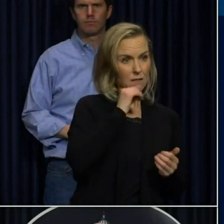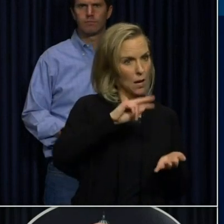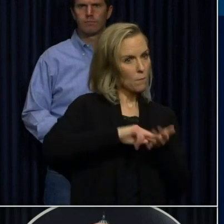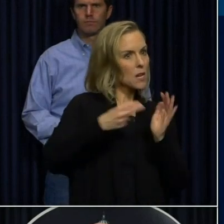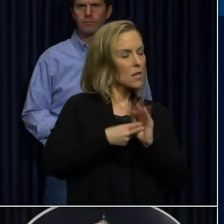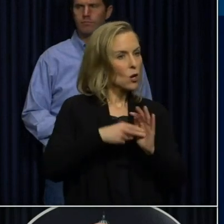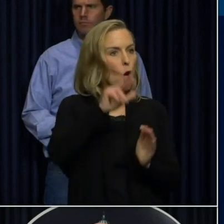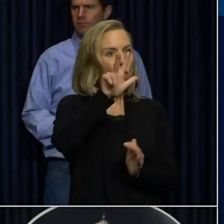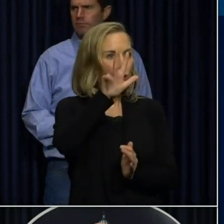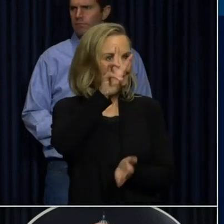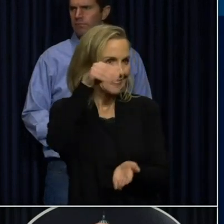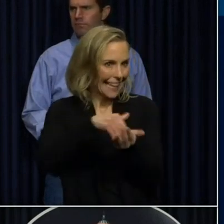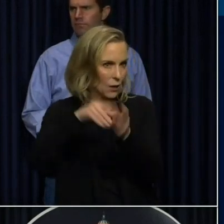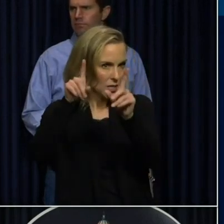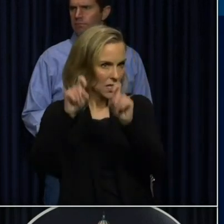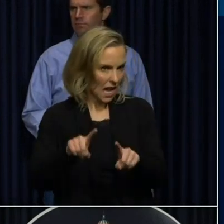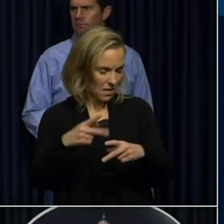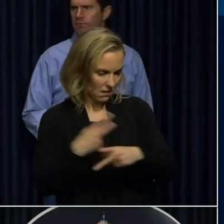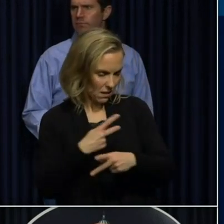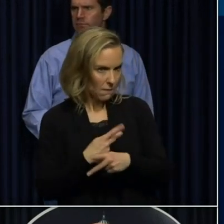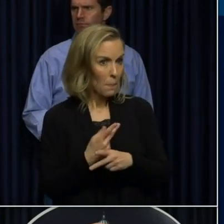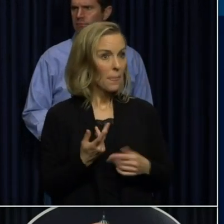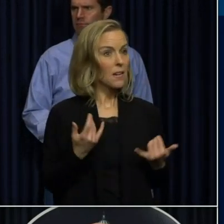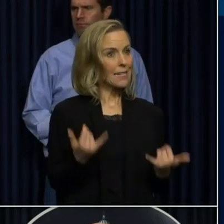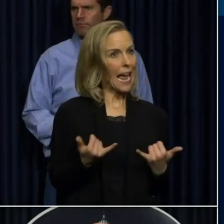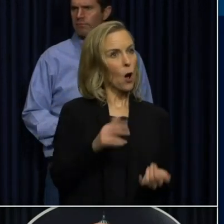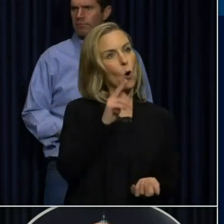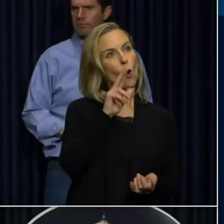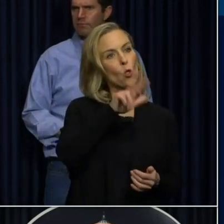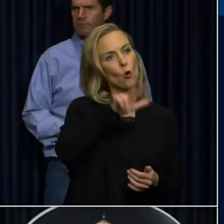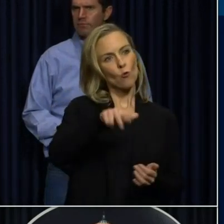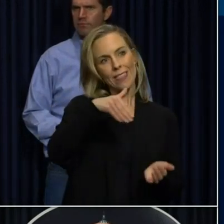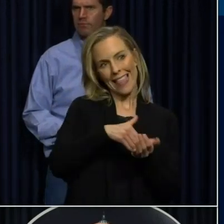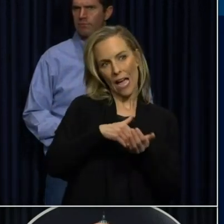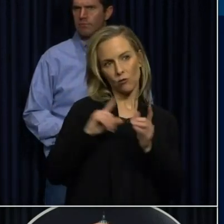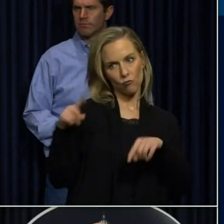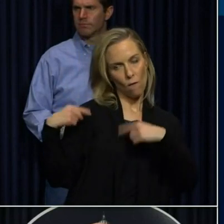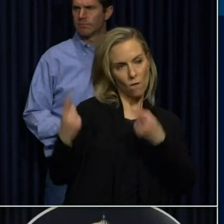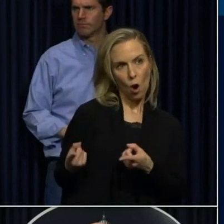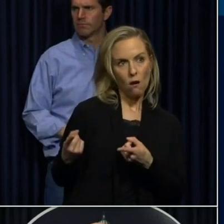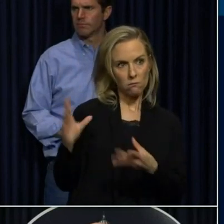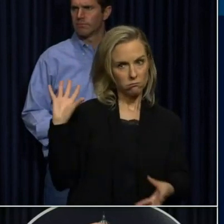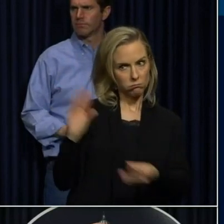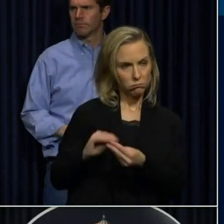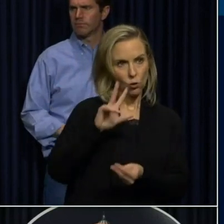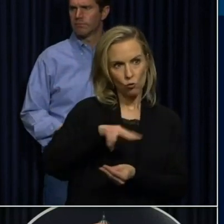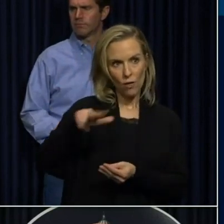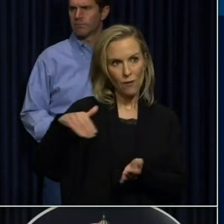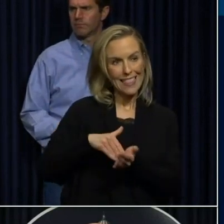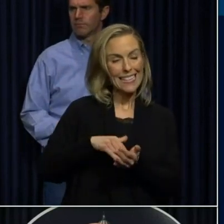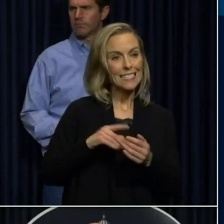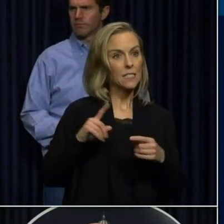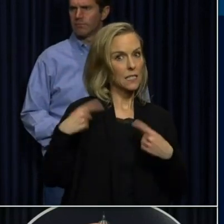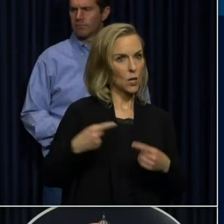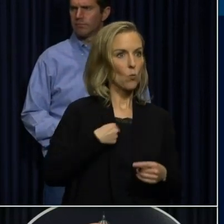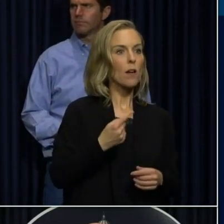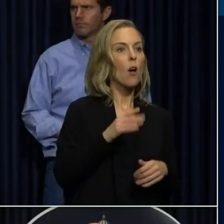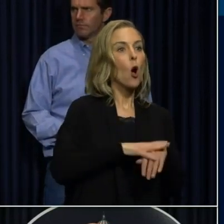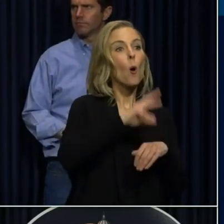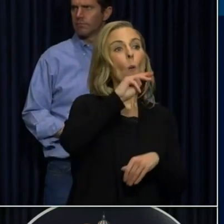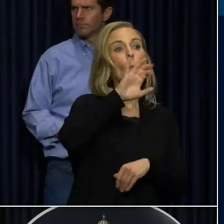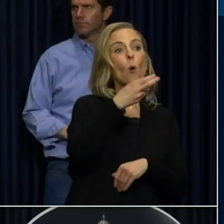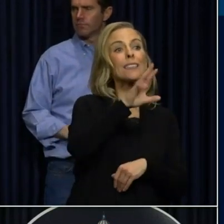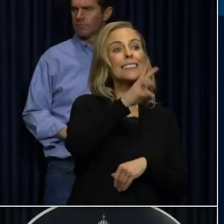36,000 tests. And we've done about 33,000 tests so far in Kentucky. since we had our first patient on March